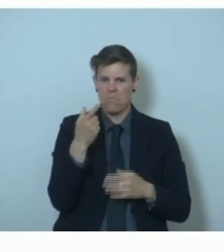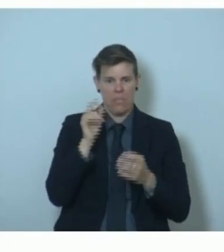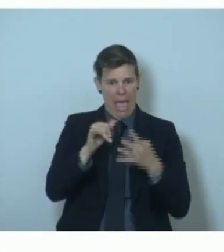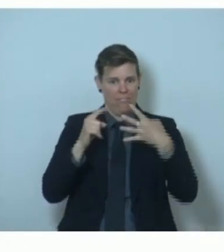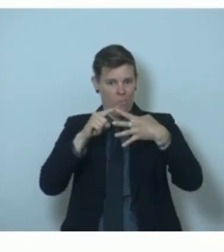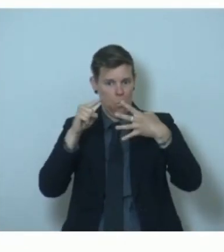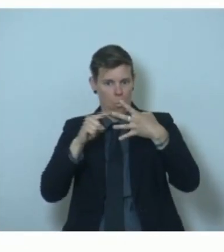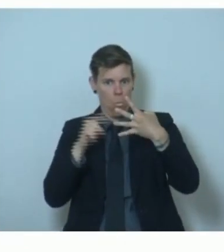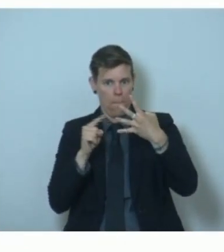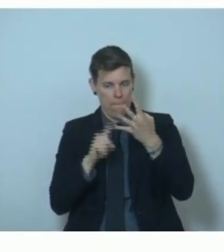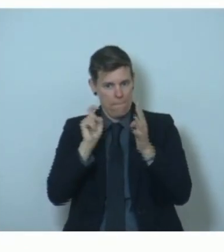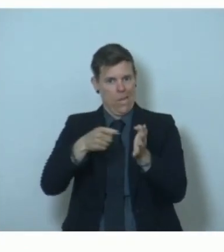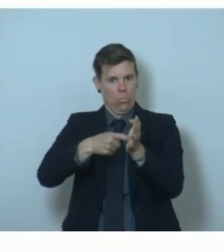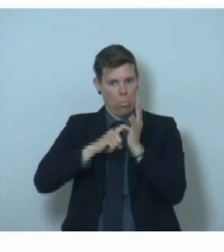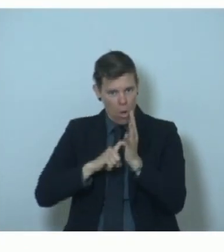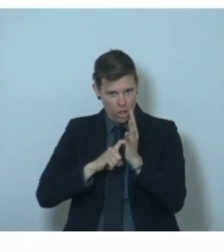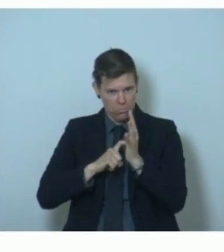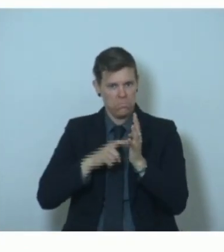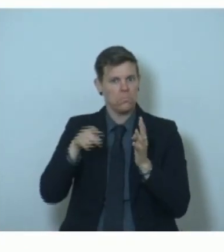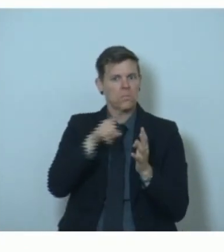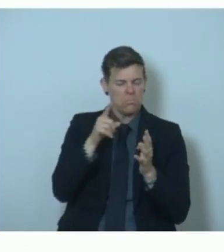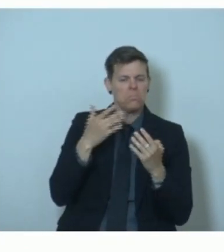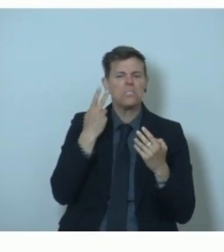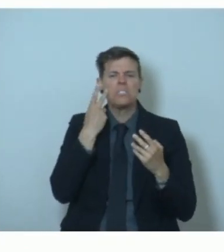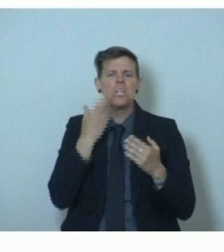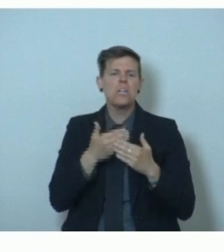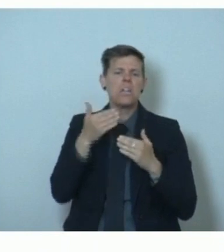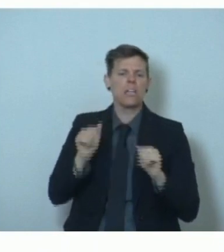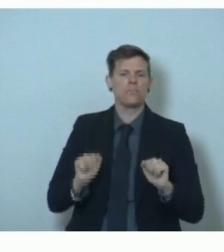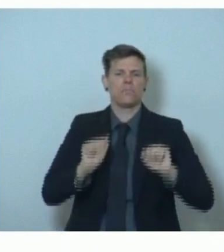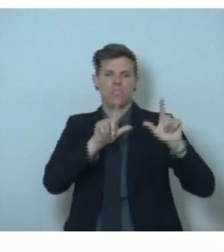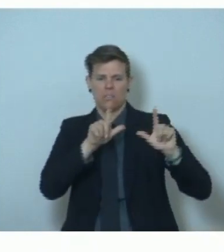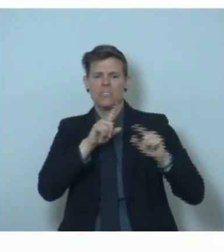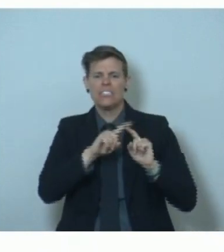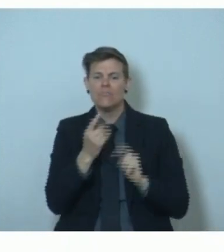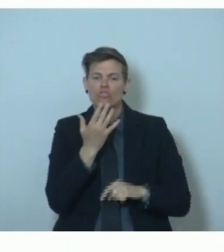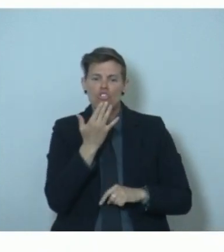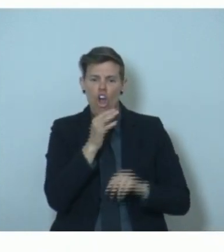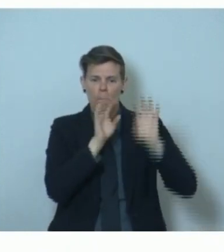slide just for a second. This is